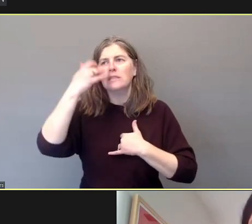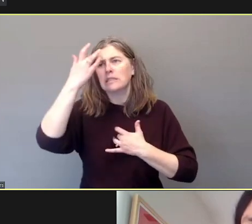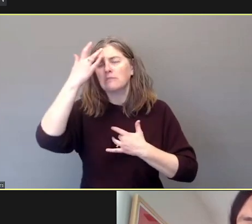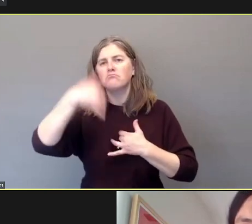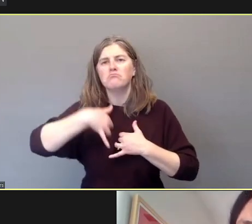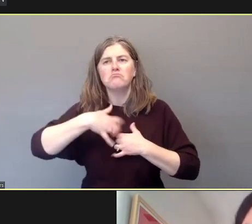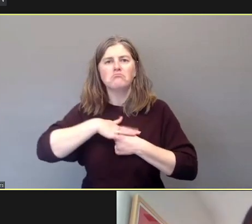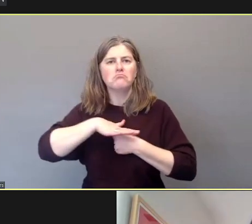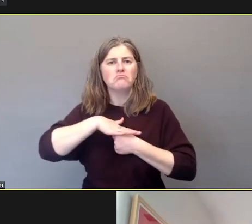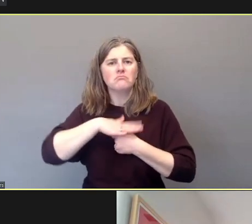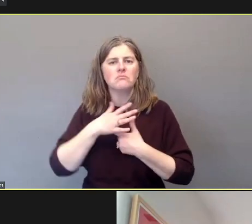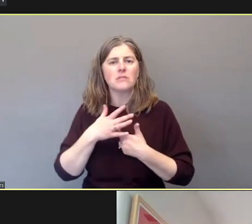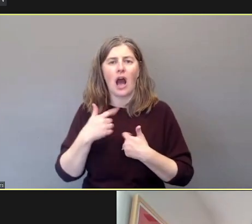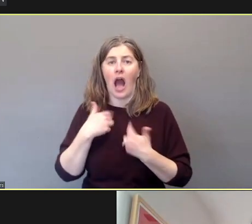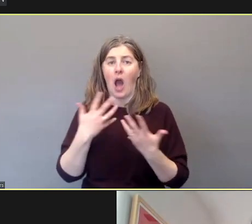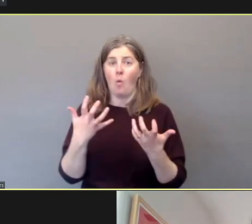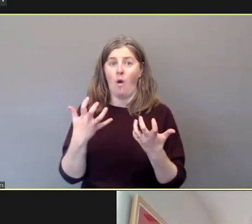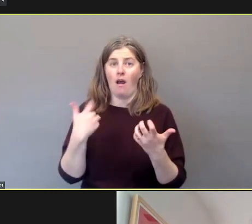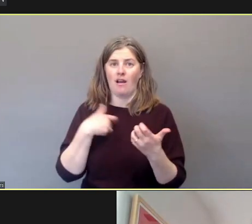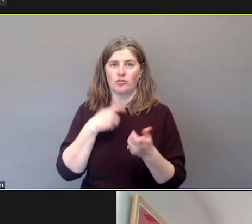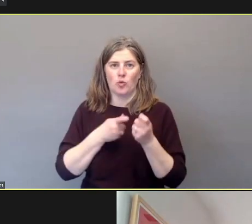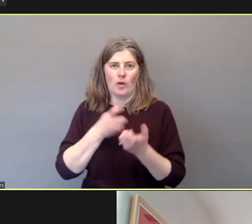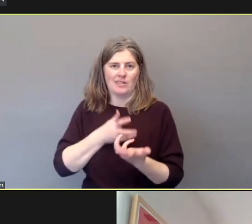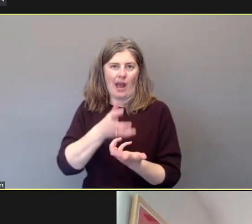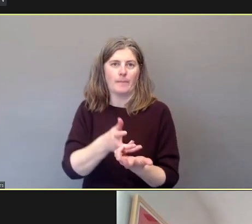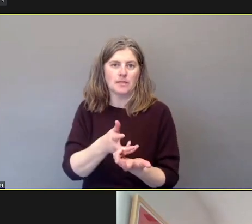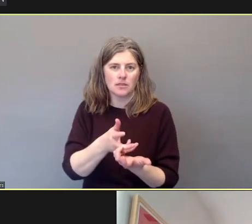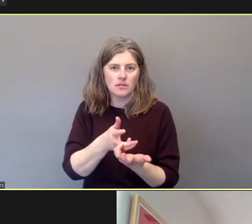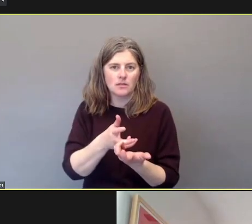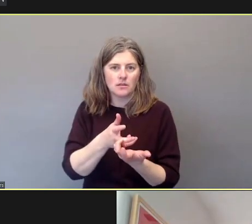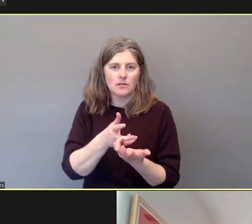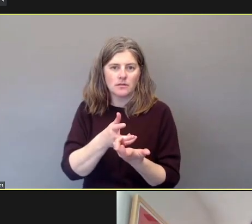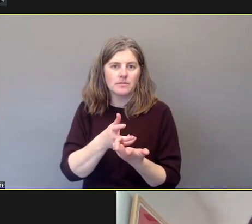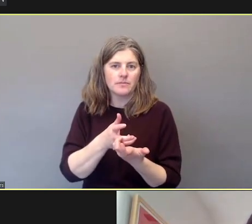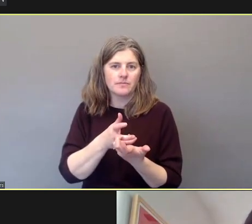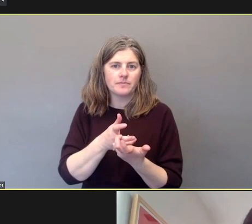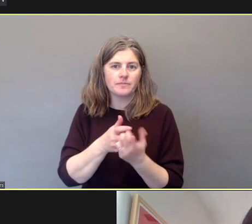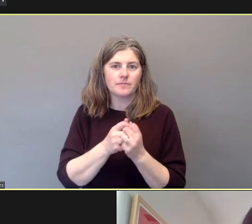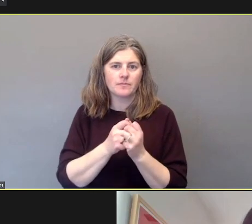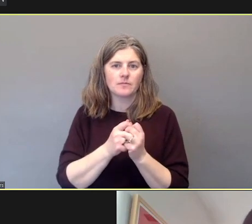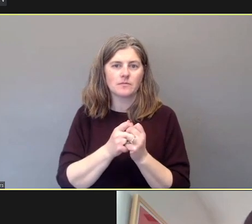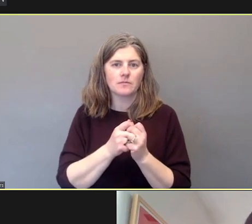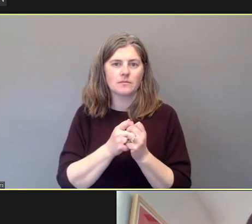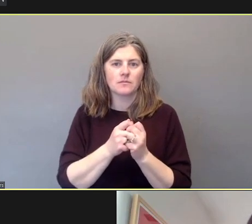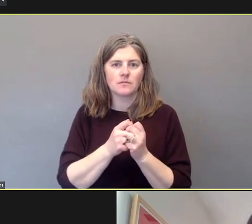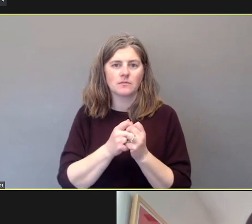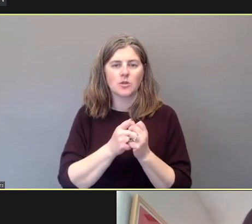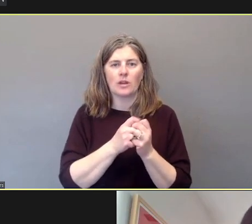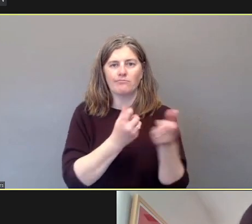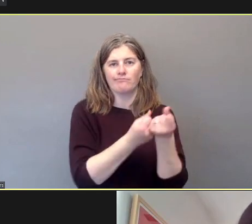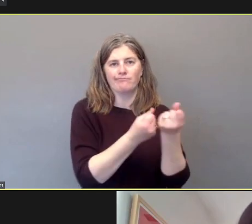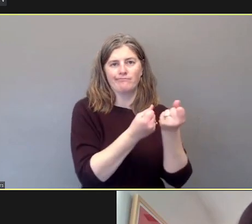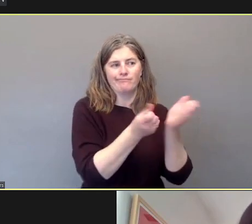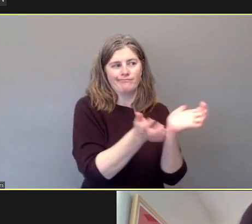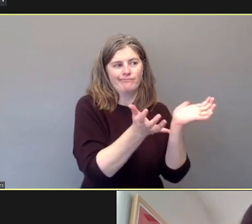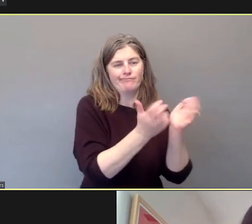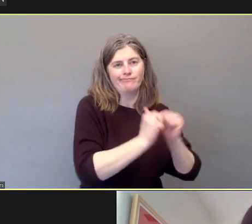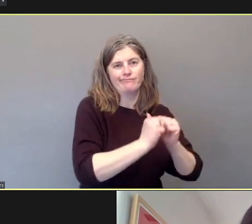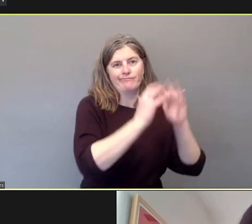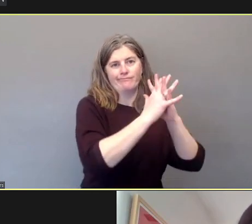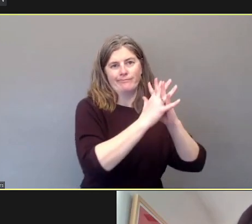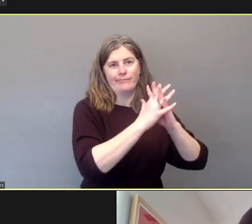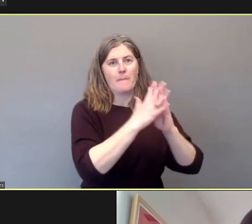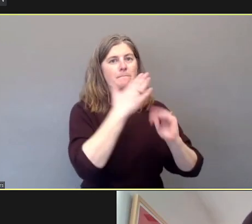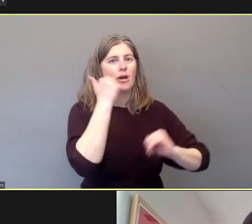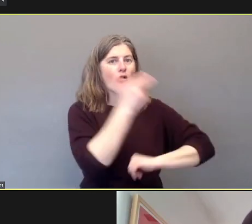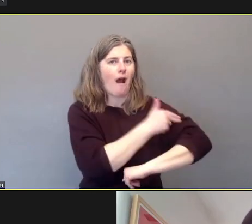I think I really want us to adapt to, one, rebuilding the hospital infrastructure and